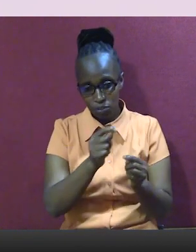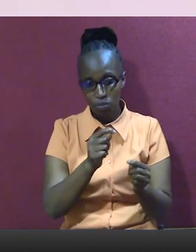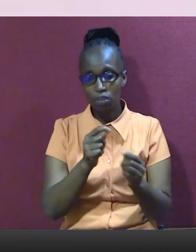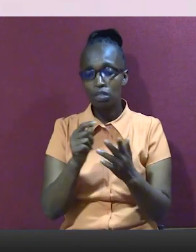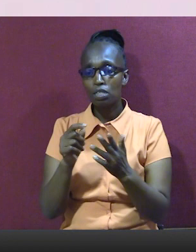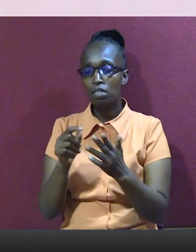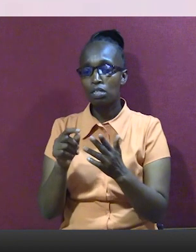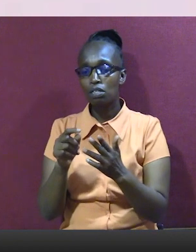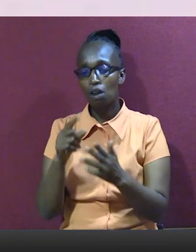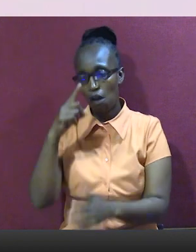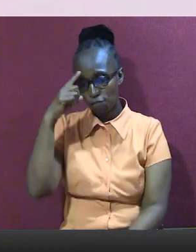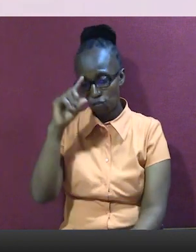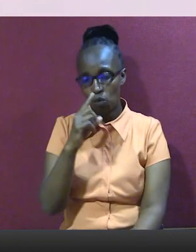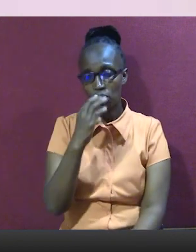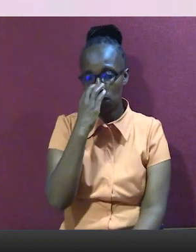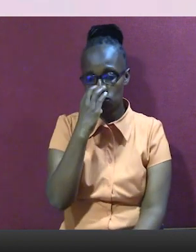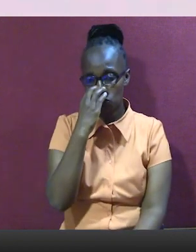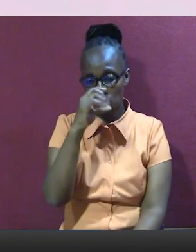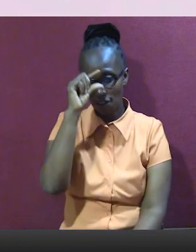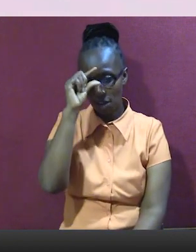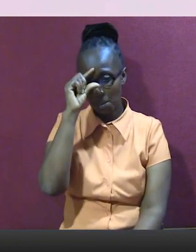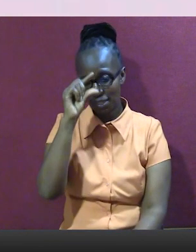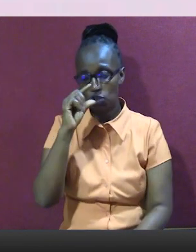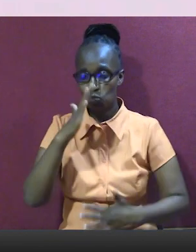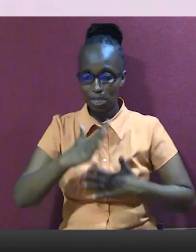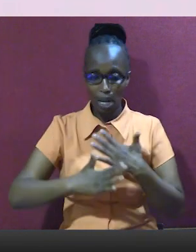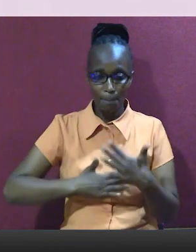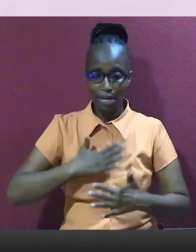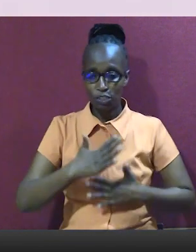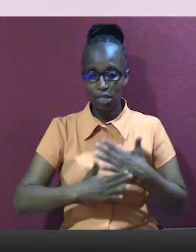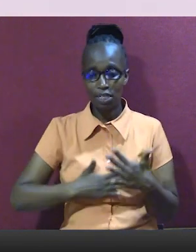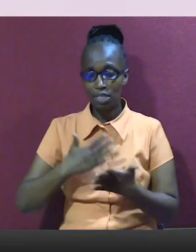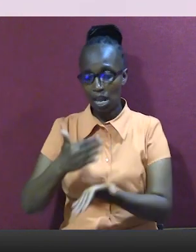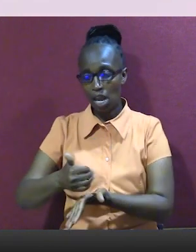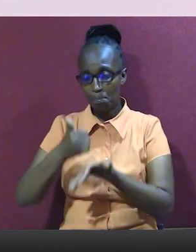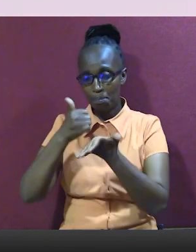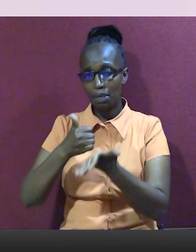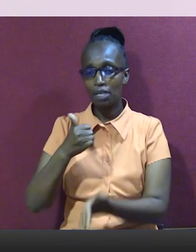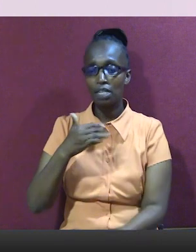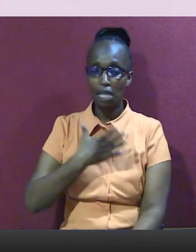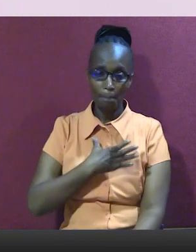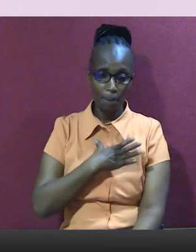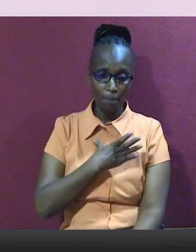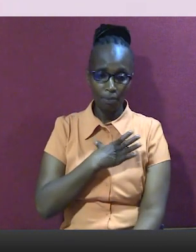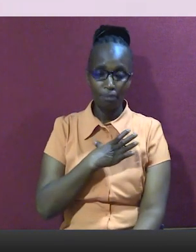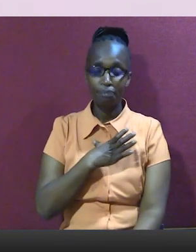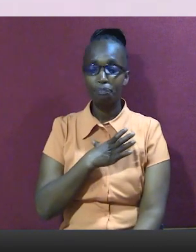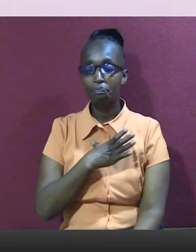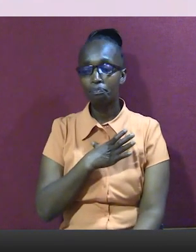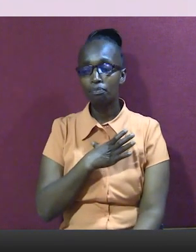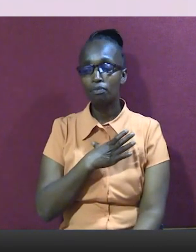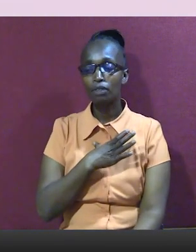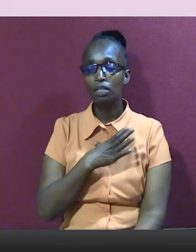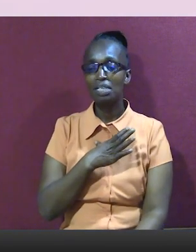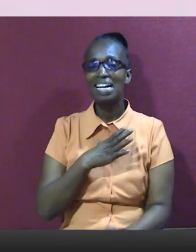your commitment to helping our people. I want to say, as I travel around the country, since